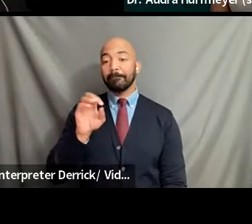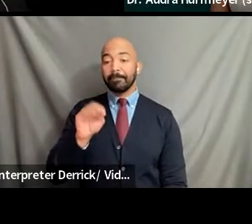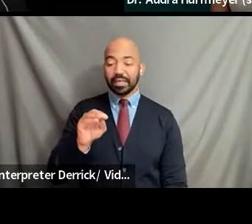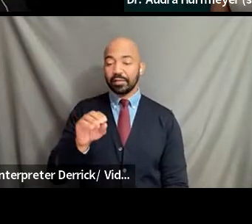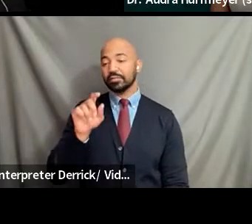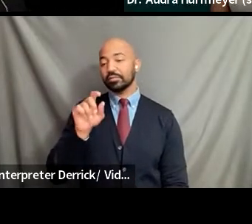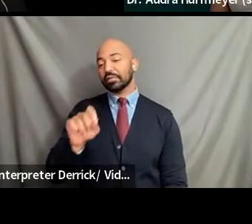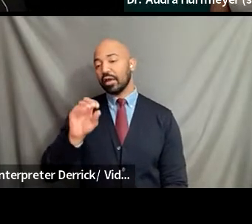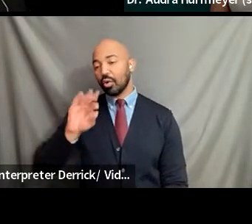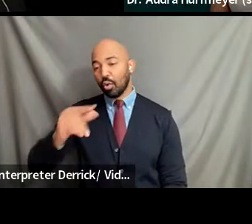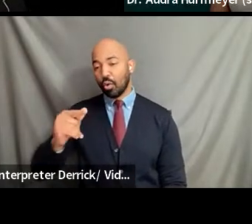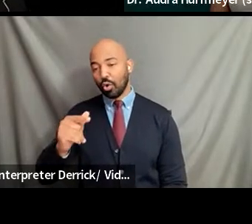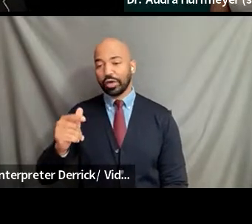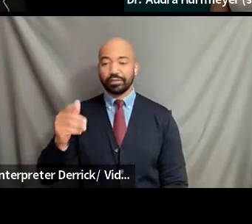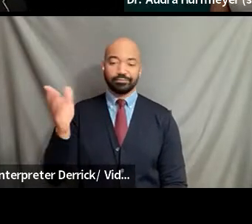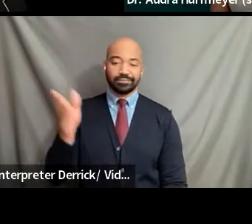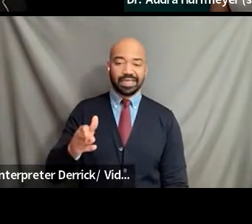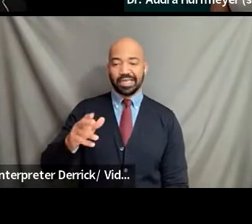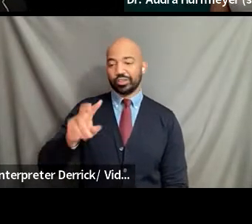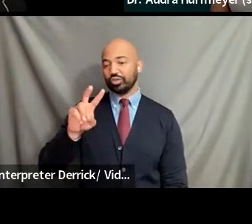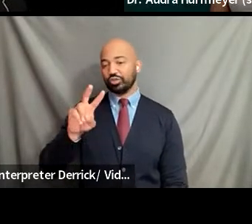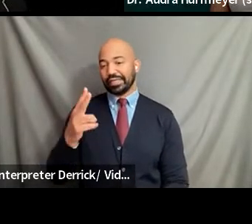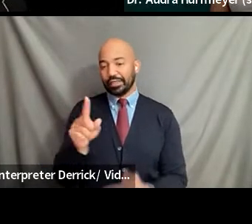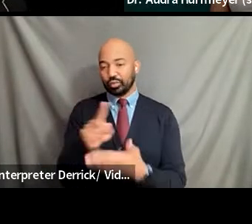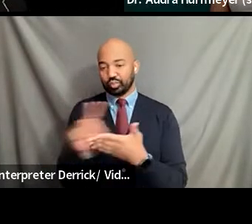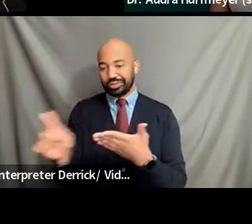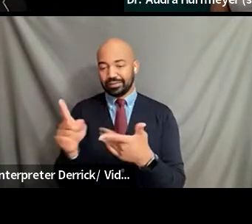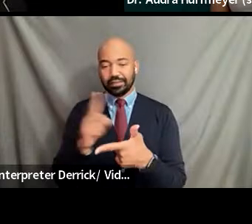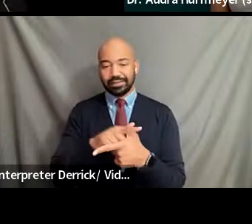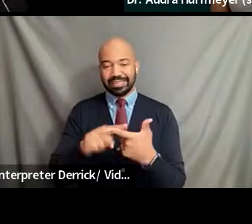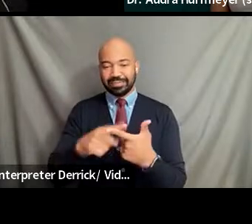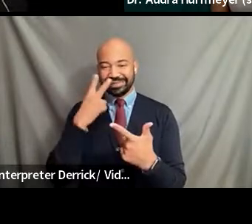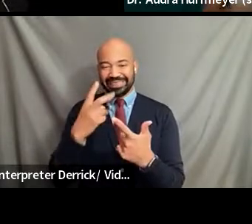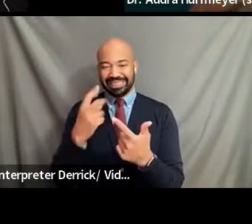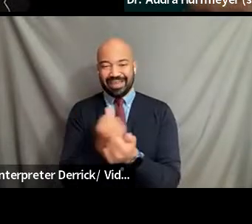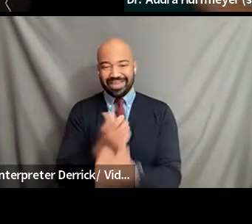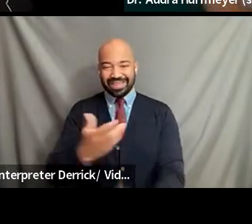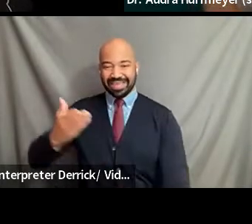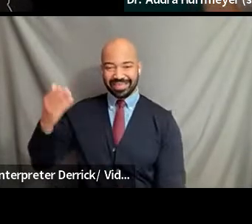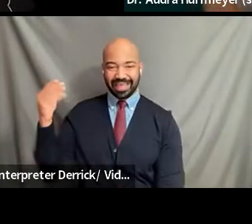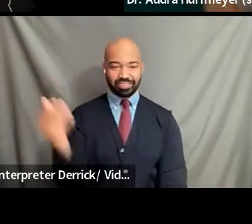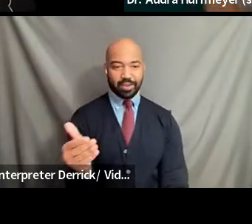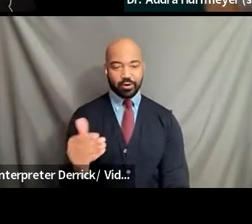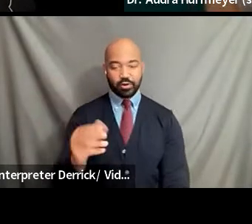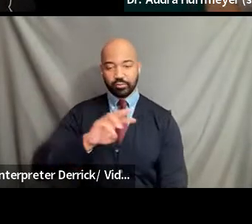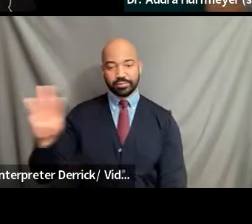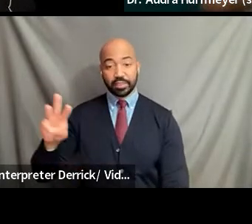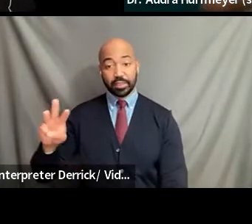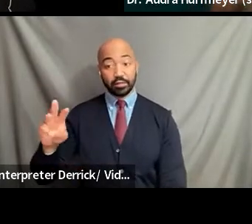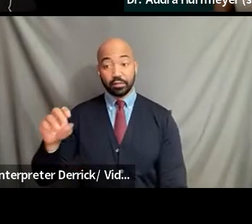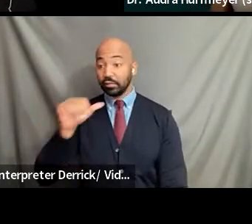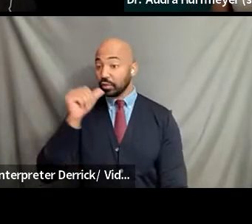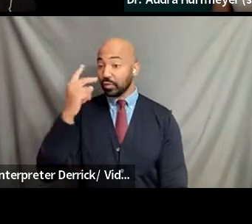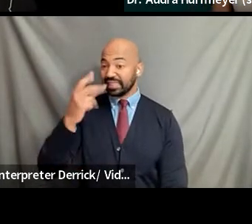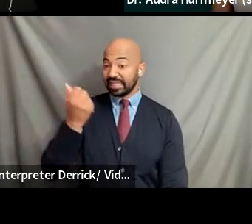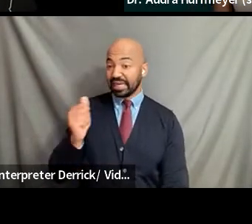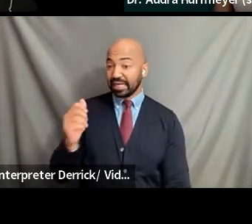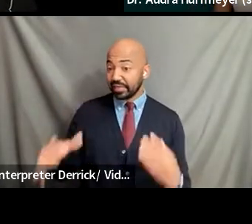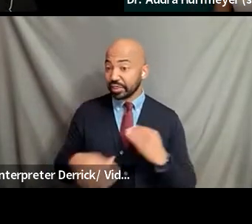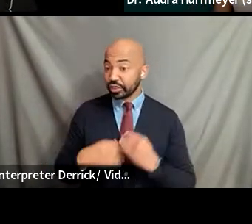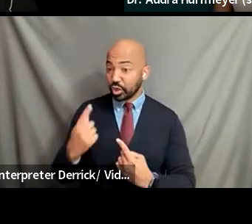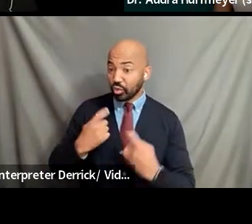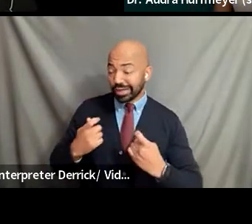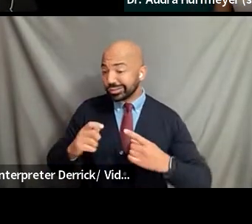bims.org/BIMSweek2, and you will find everything you need. All right, I am not seeing any more chats, any more